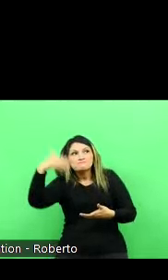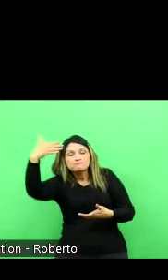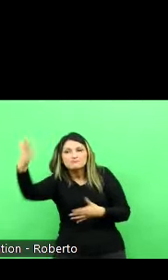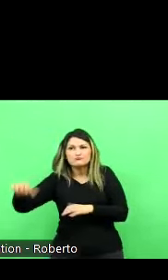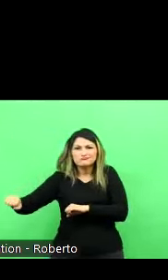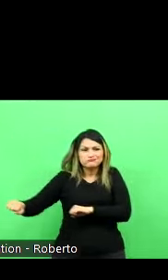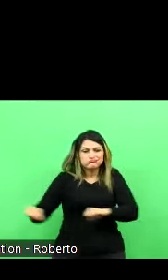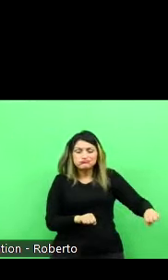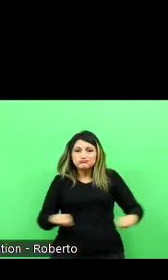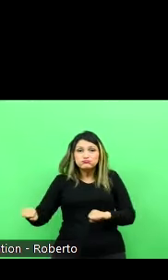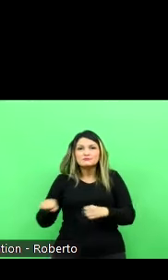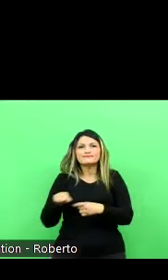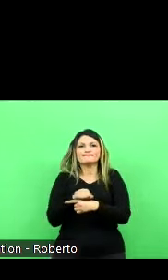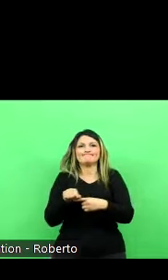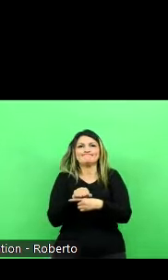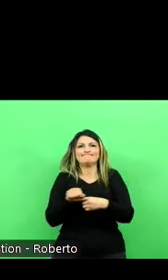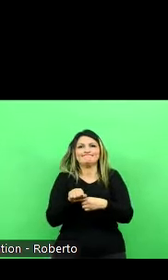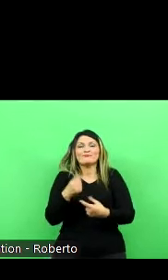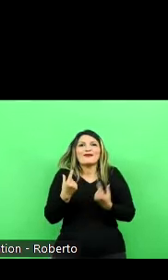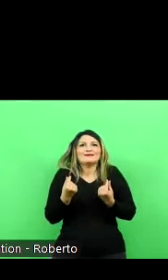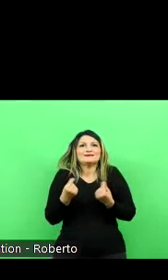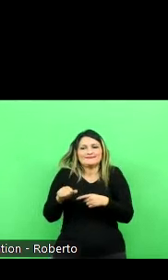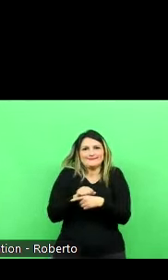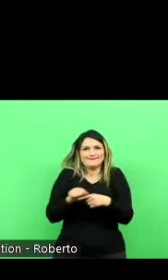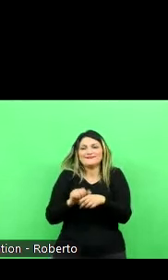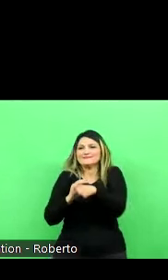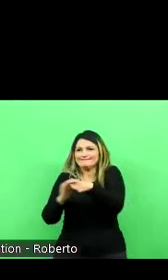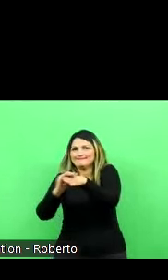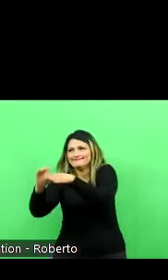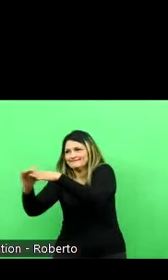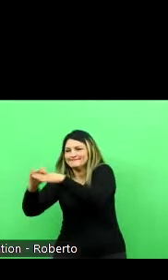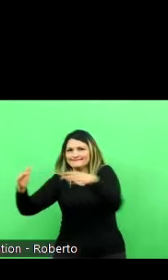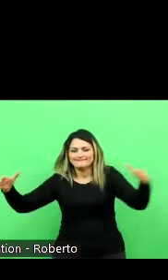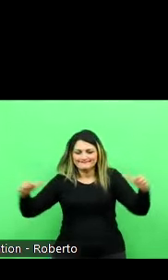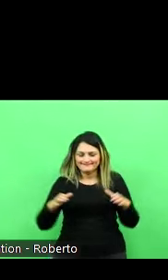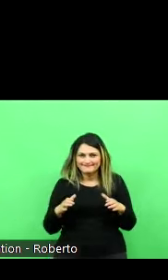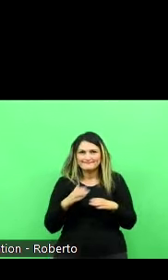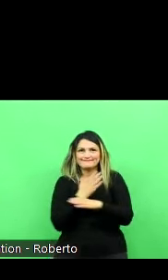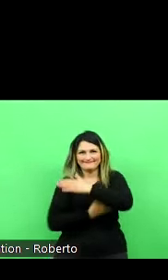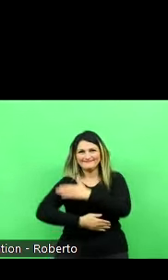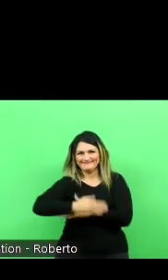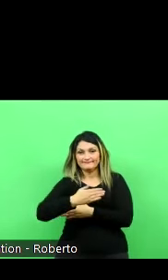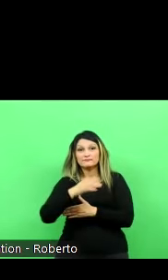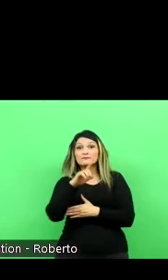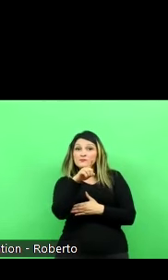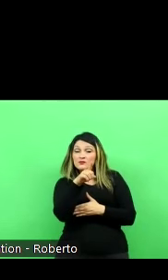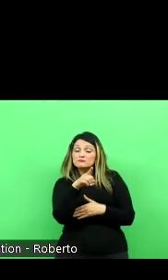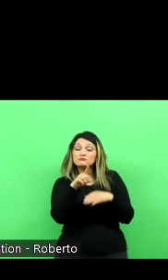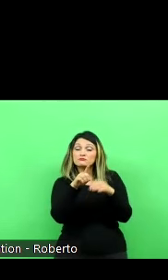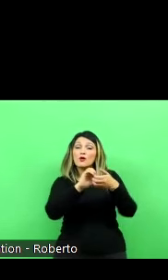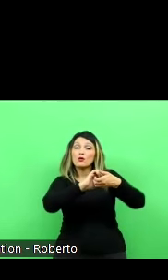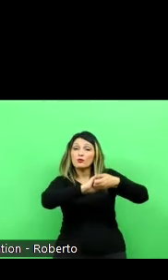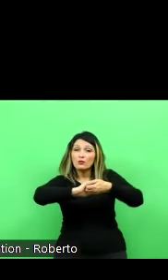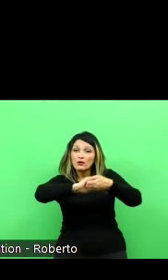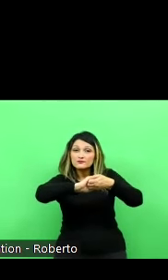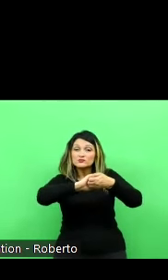carers. And we've also tried to involve key stakeholders, including all organizations that